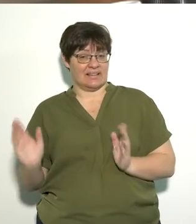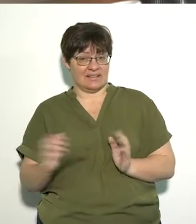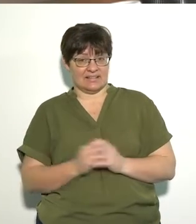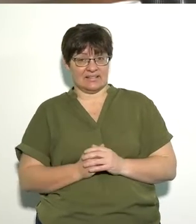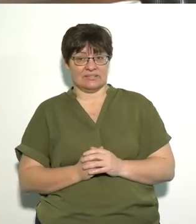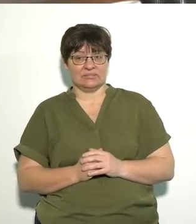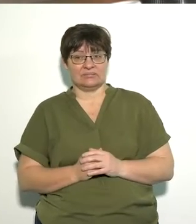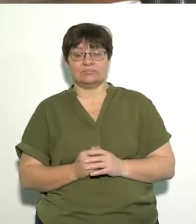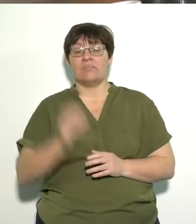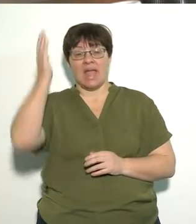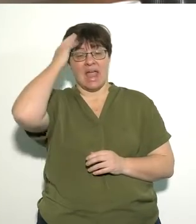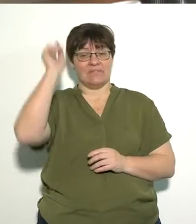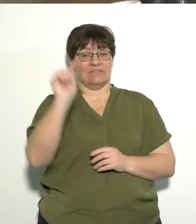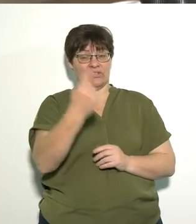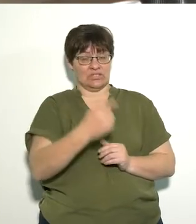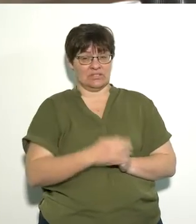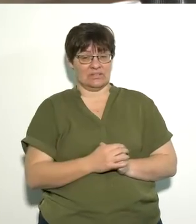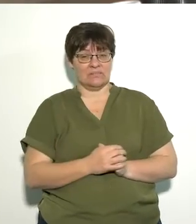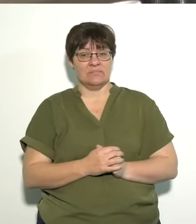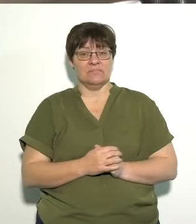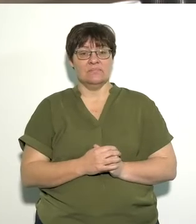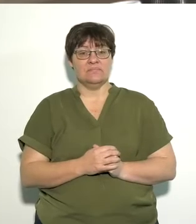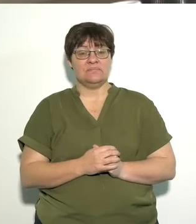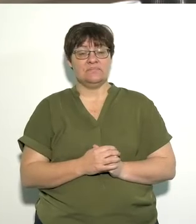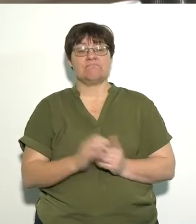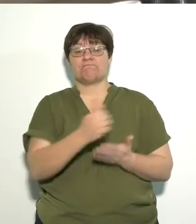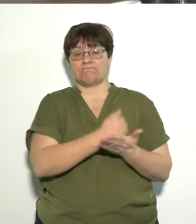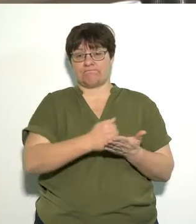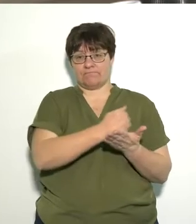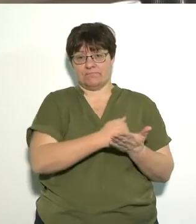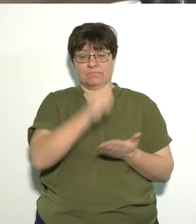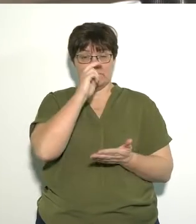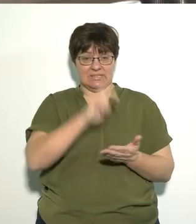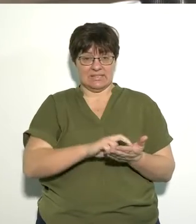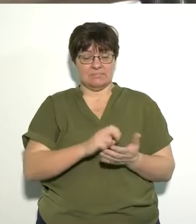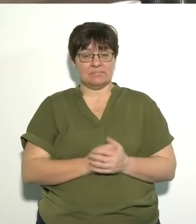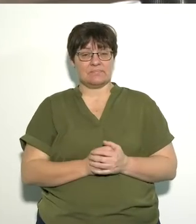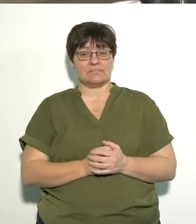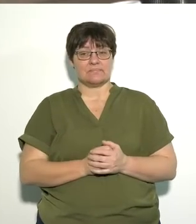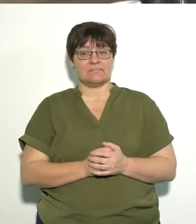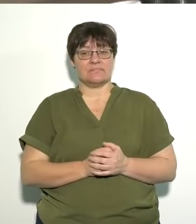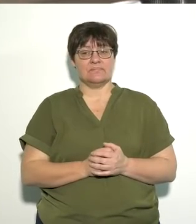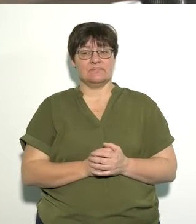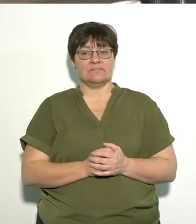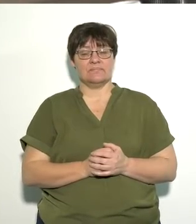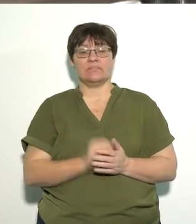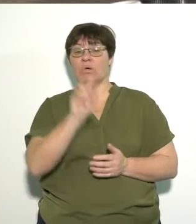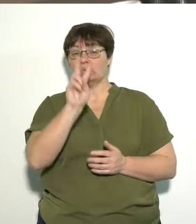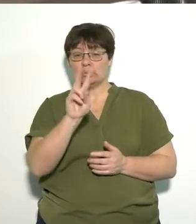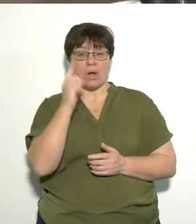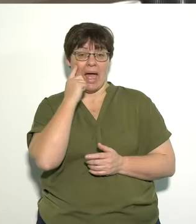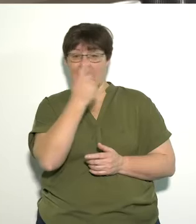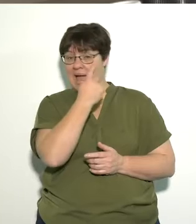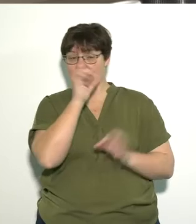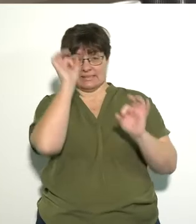start making the head first. For that, you are going to need some glue, and you are going to need 2